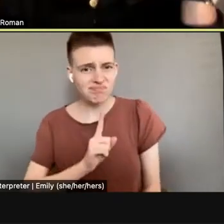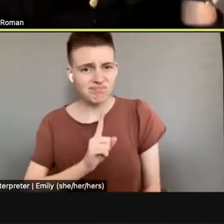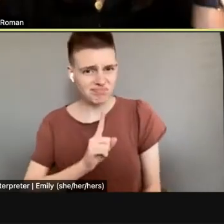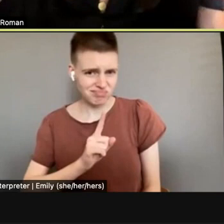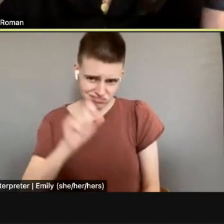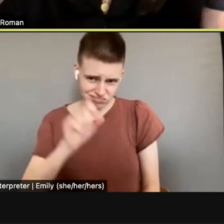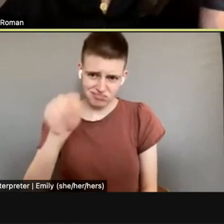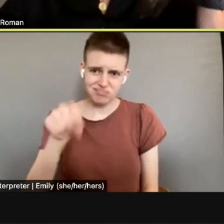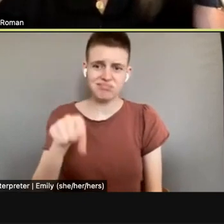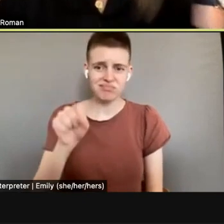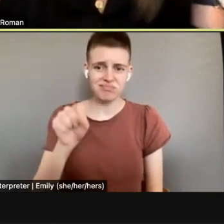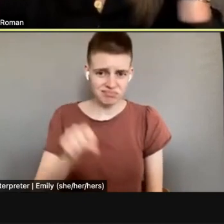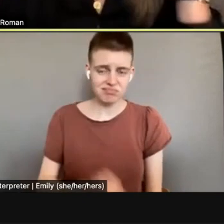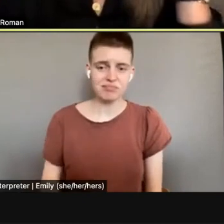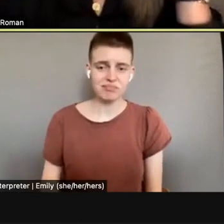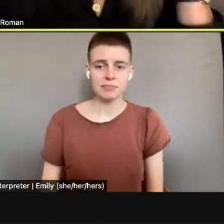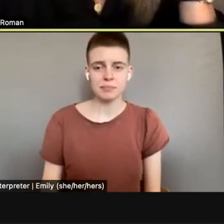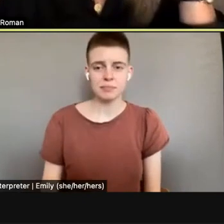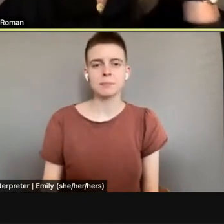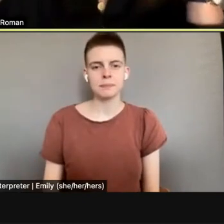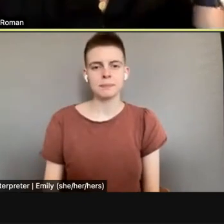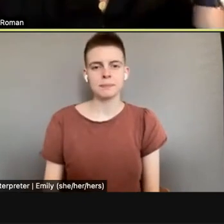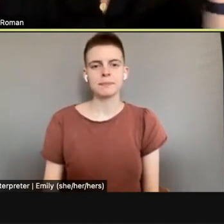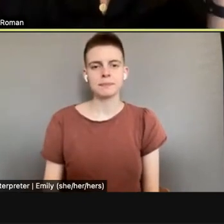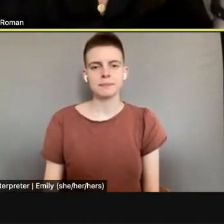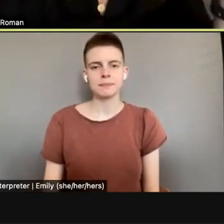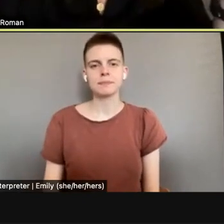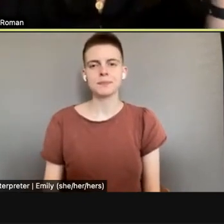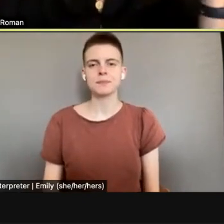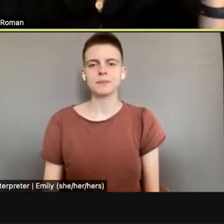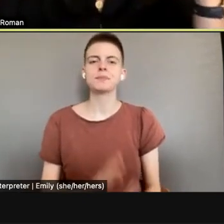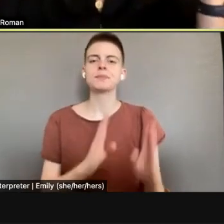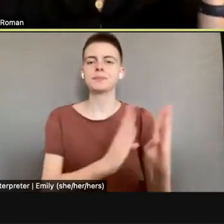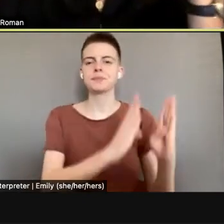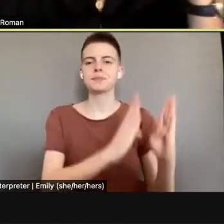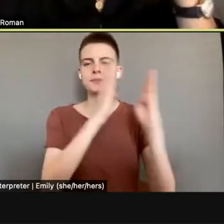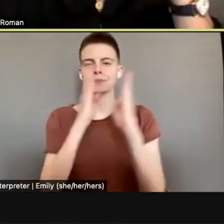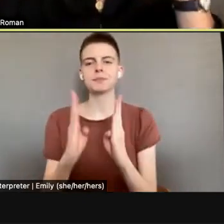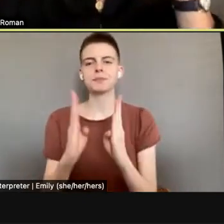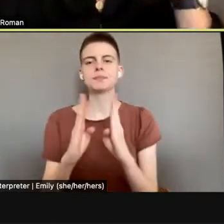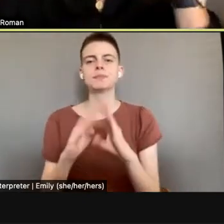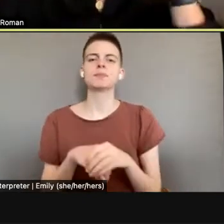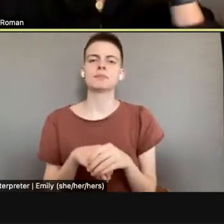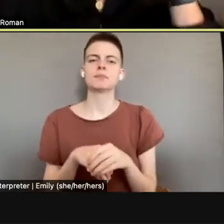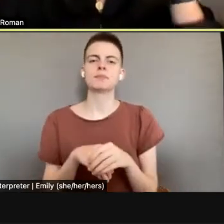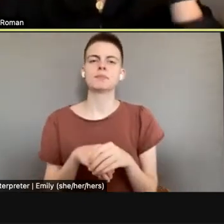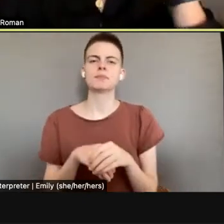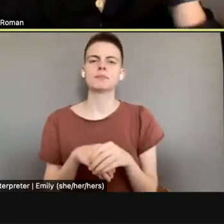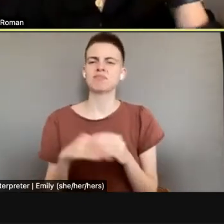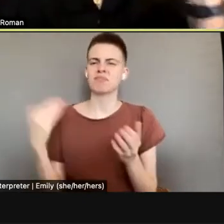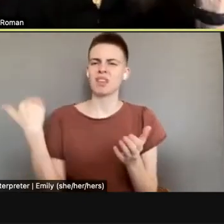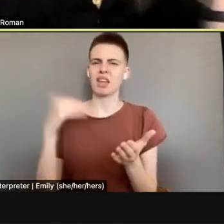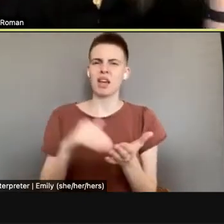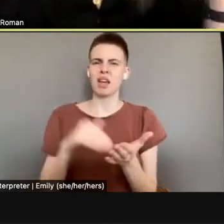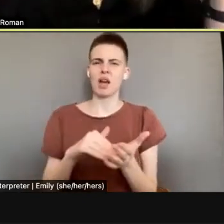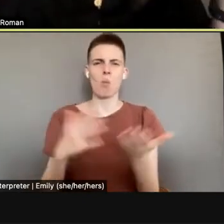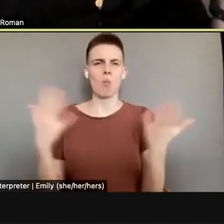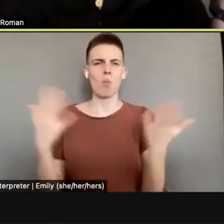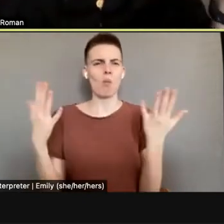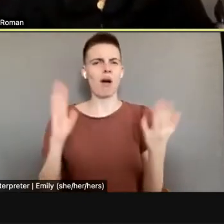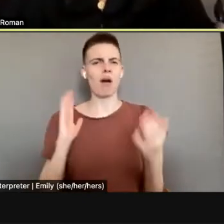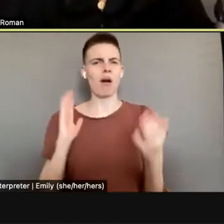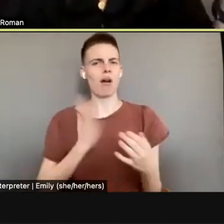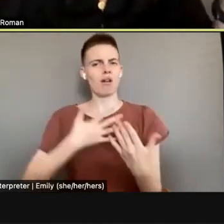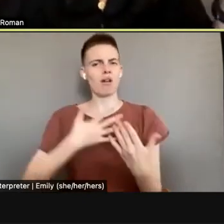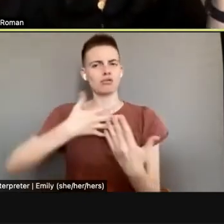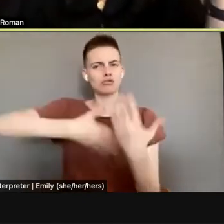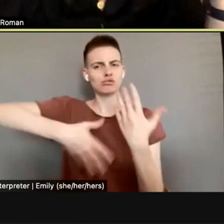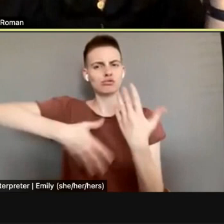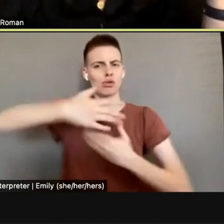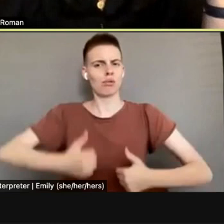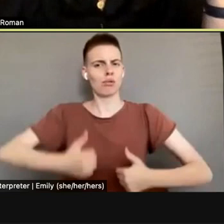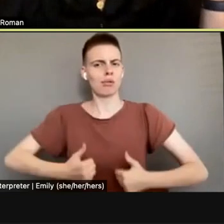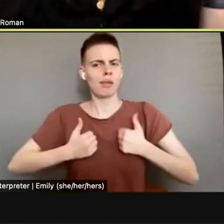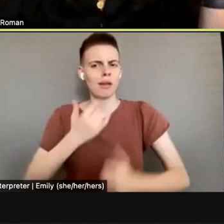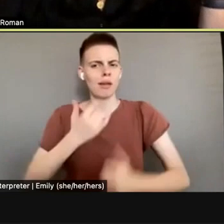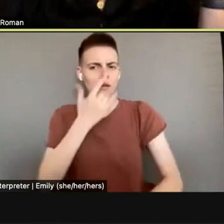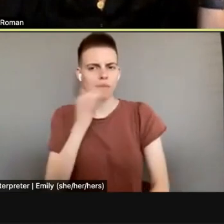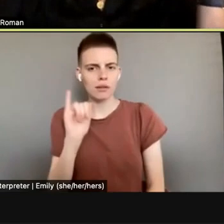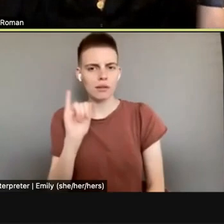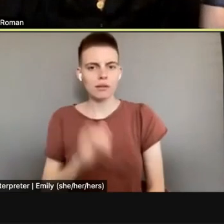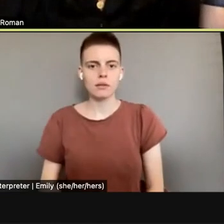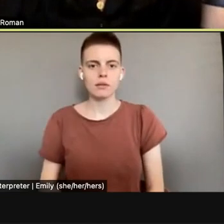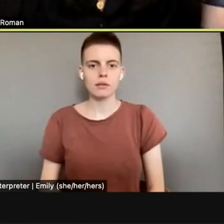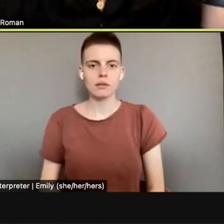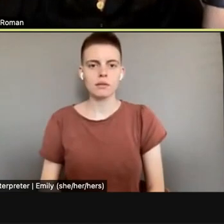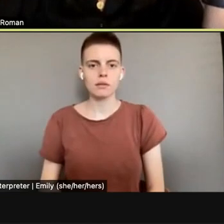So again, we'll talk about this texture of, the texture of our social lives. Does it really matter that this child learned